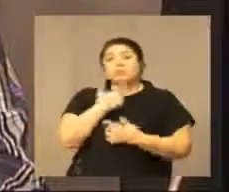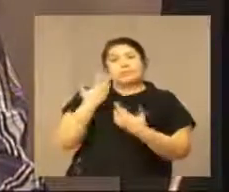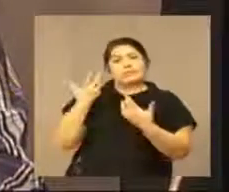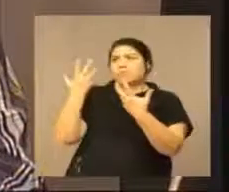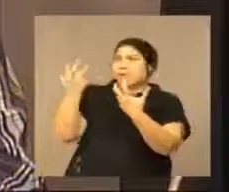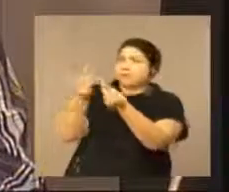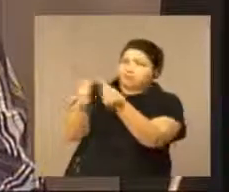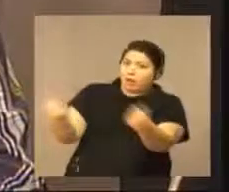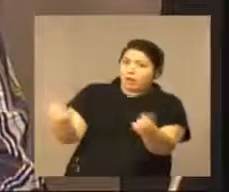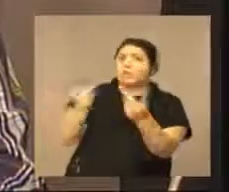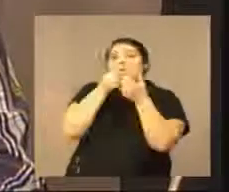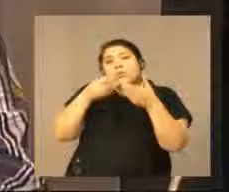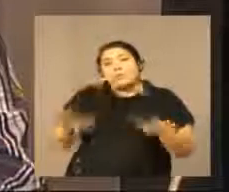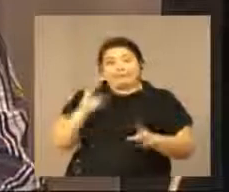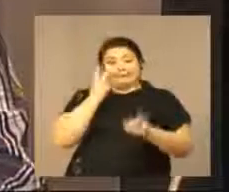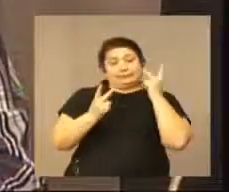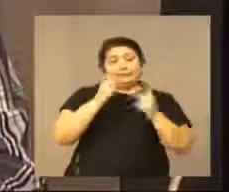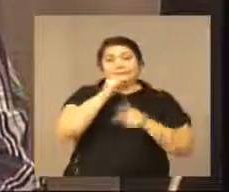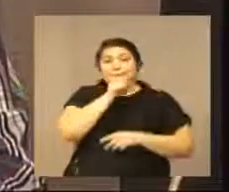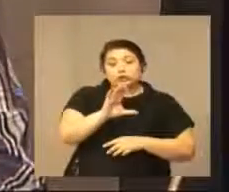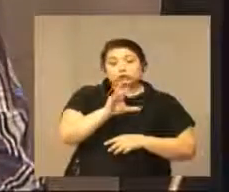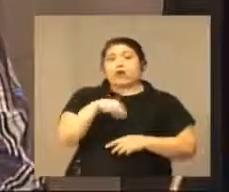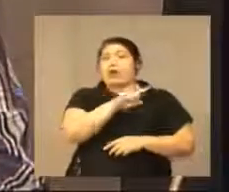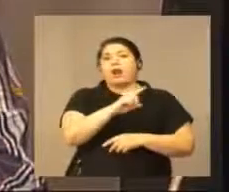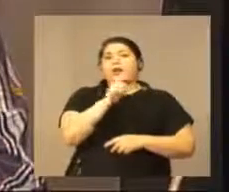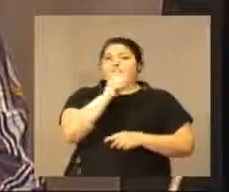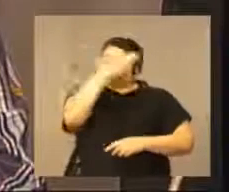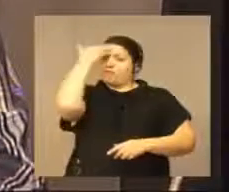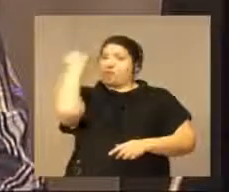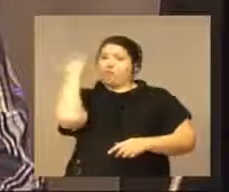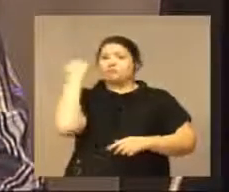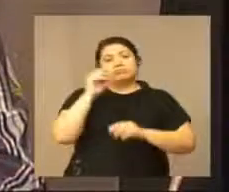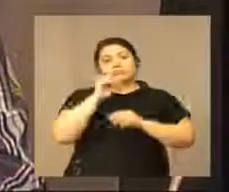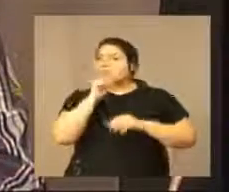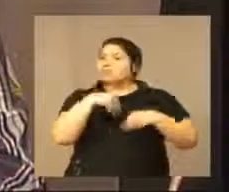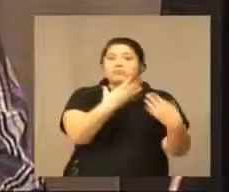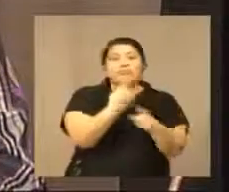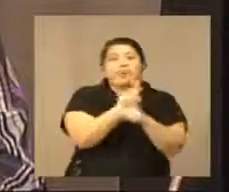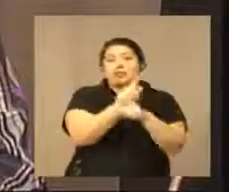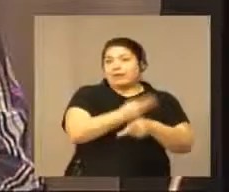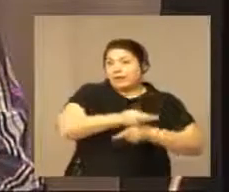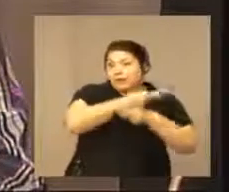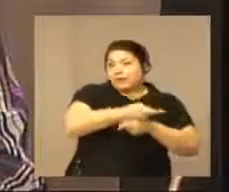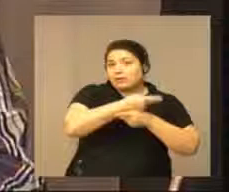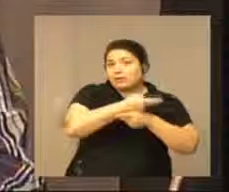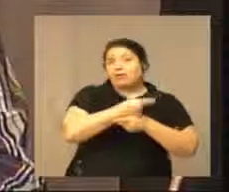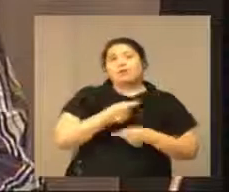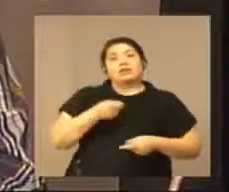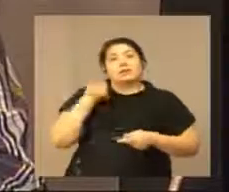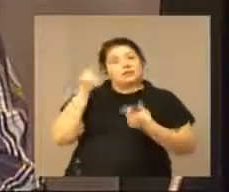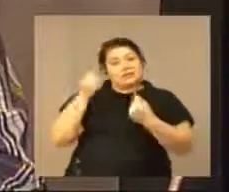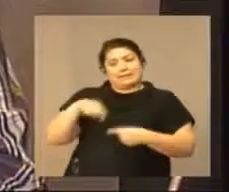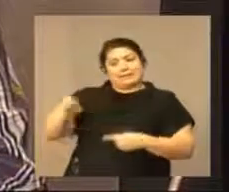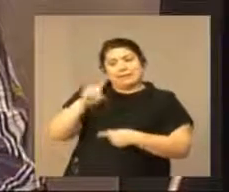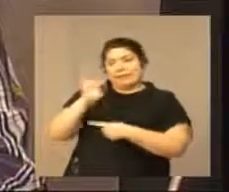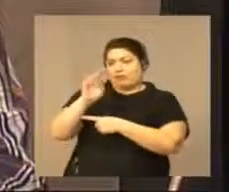senior goes without proper care. Recently, the AFN created a task force on First Nation seniors and